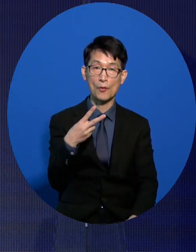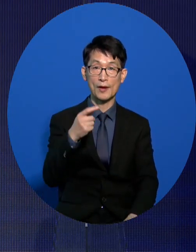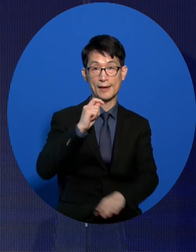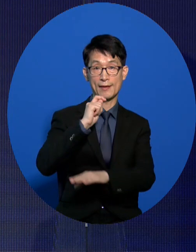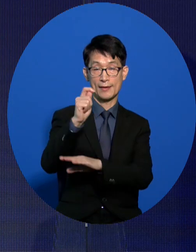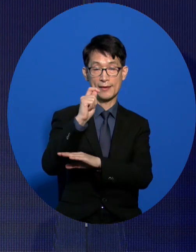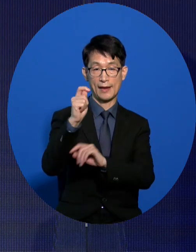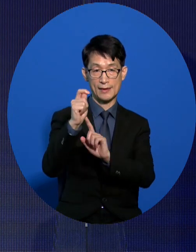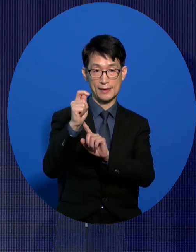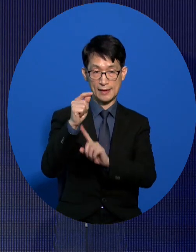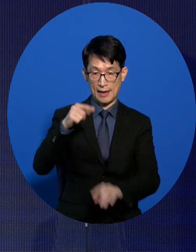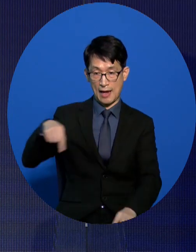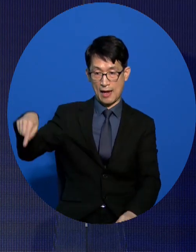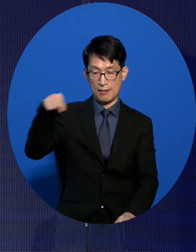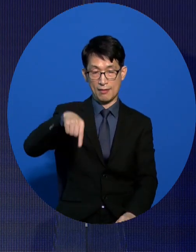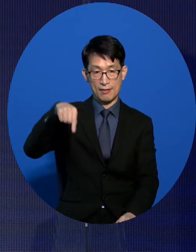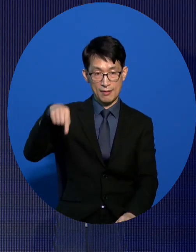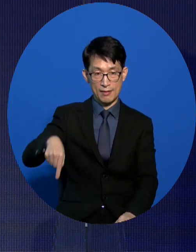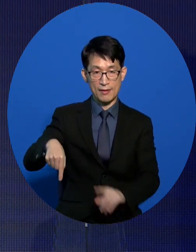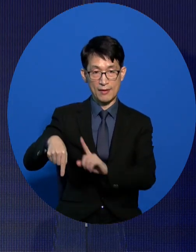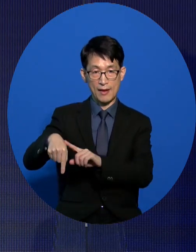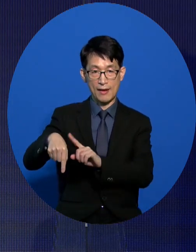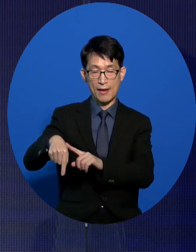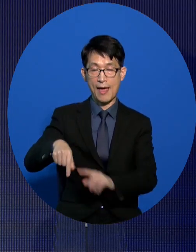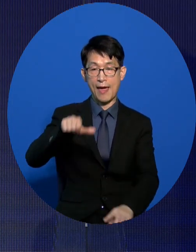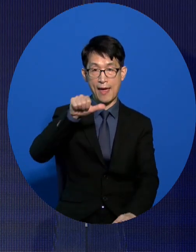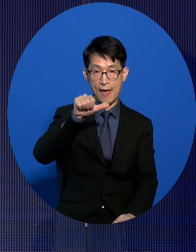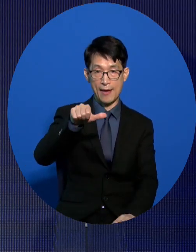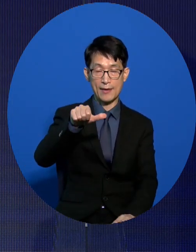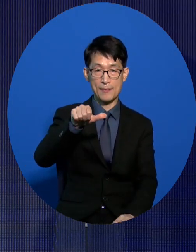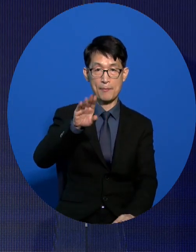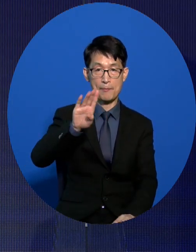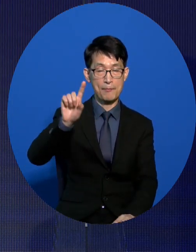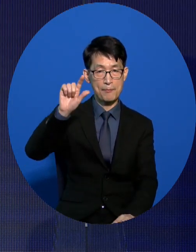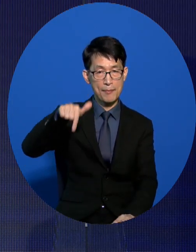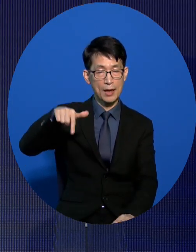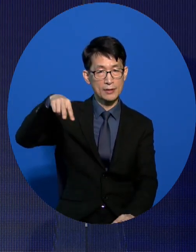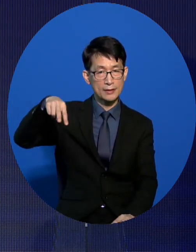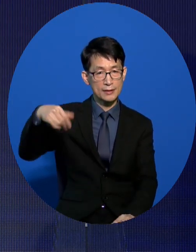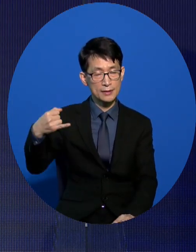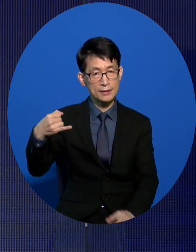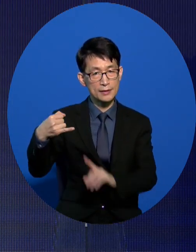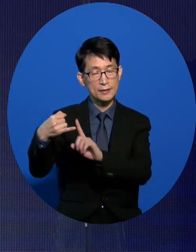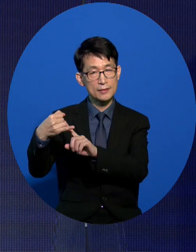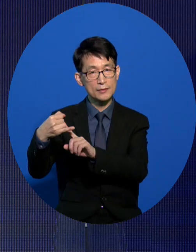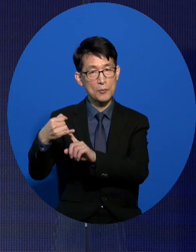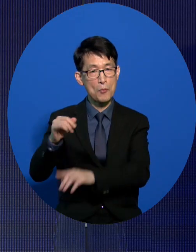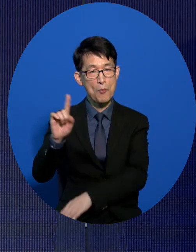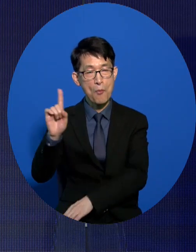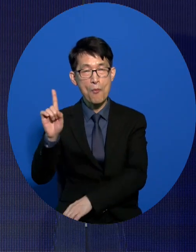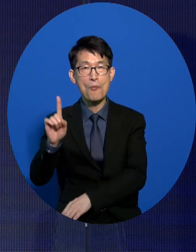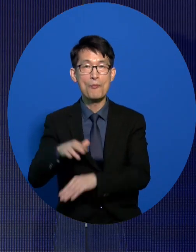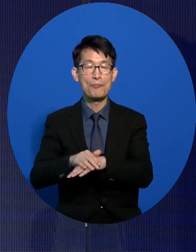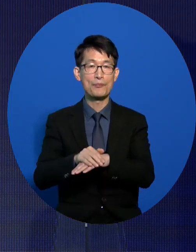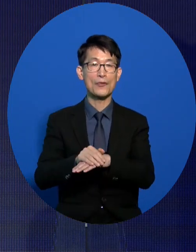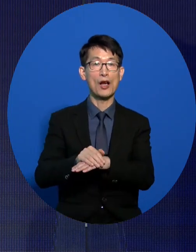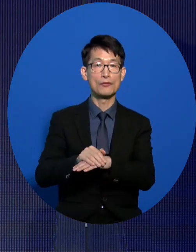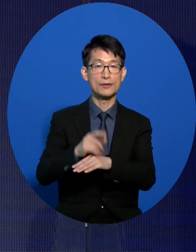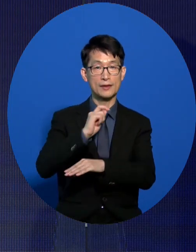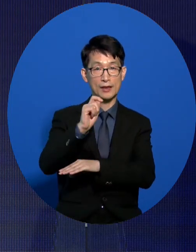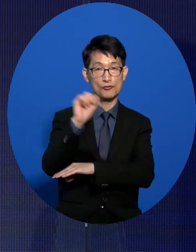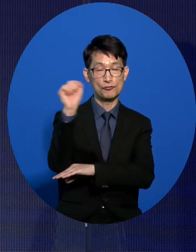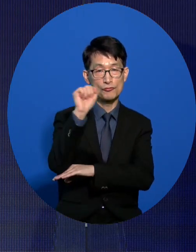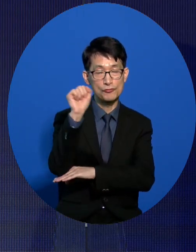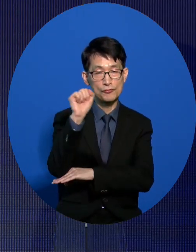within the car, we utilize the ADAS system. And ADAS, it might be a new term for